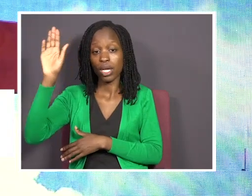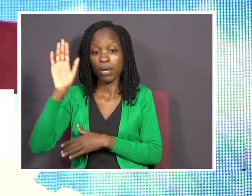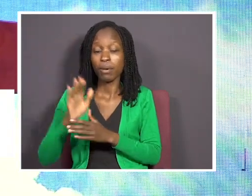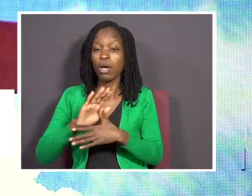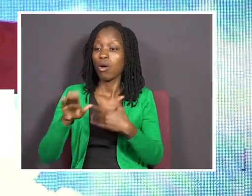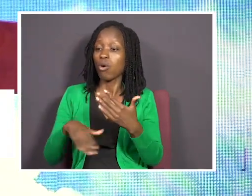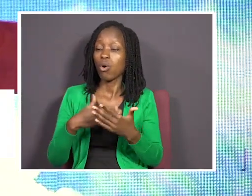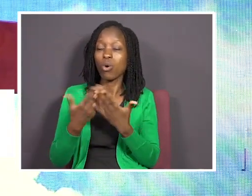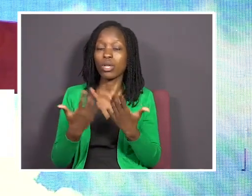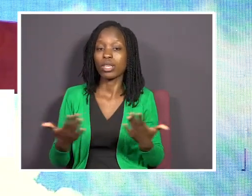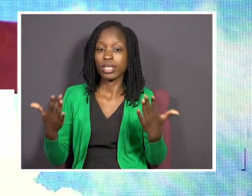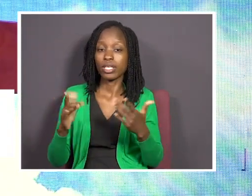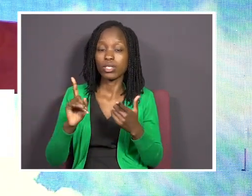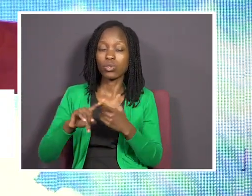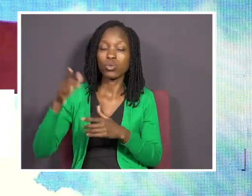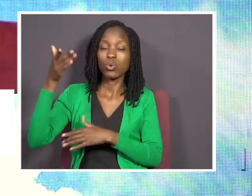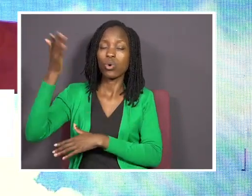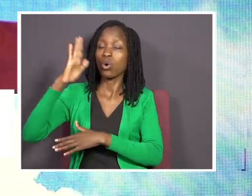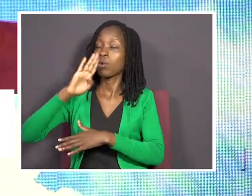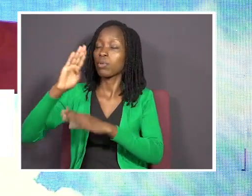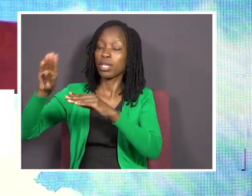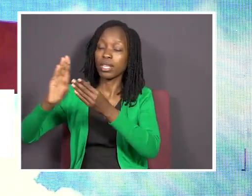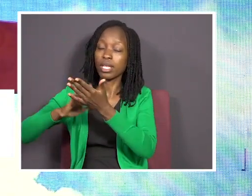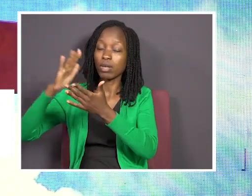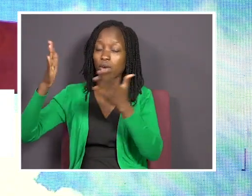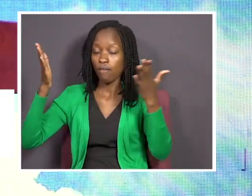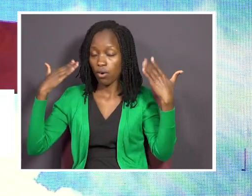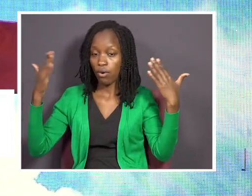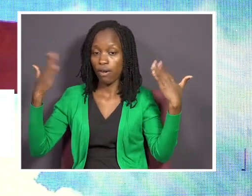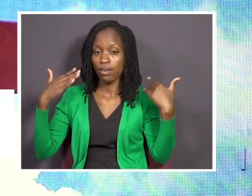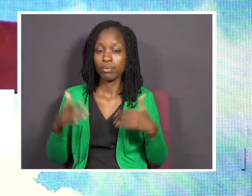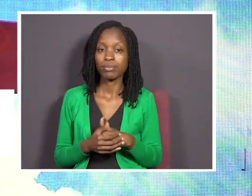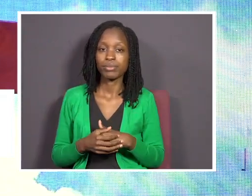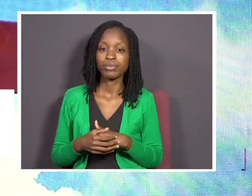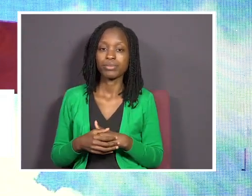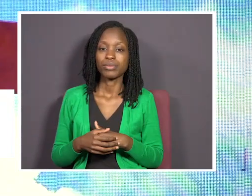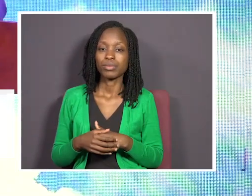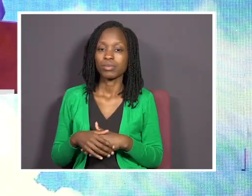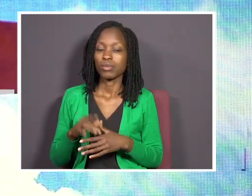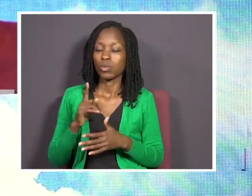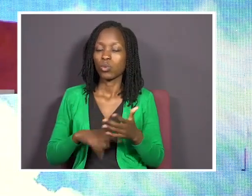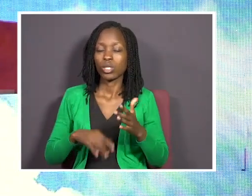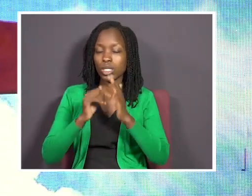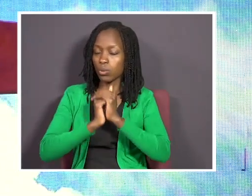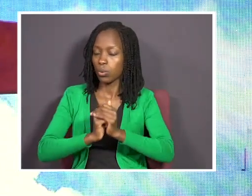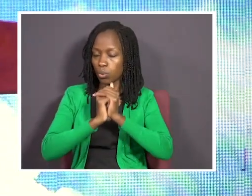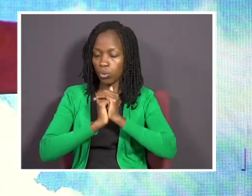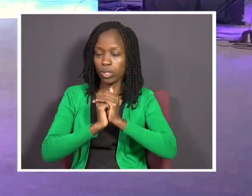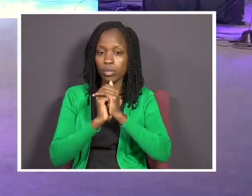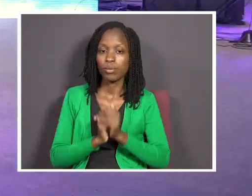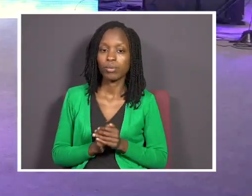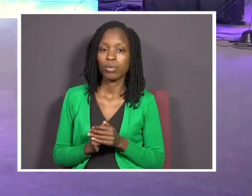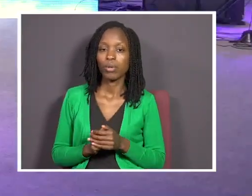Him are all things. To Him be the glory forever and ever." What a worship.